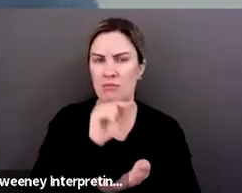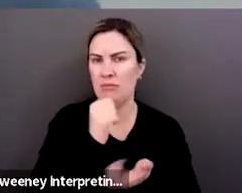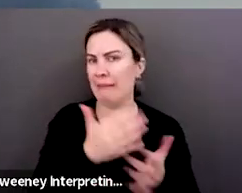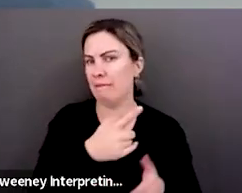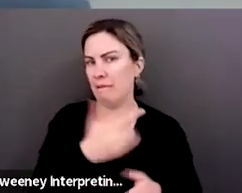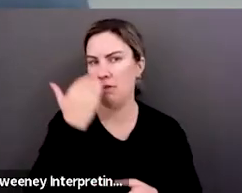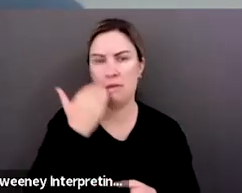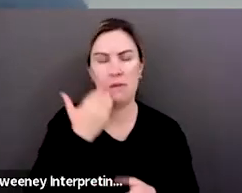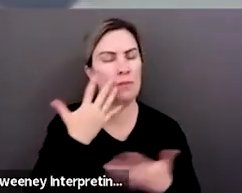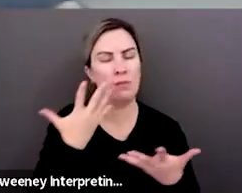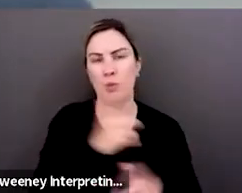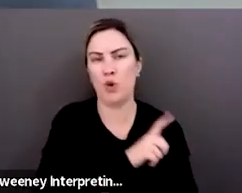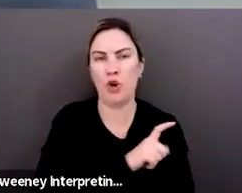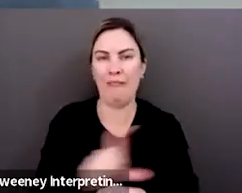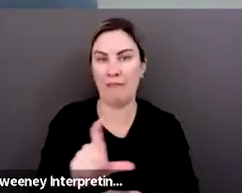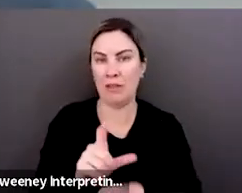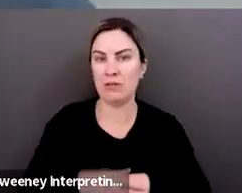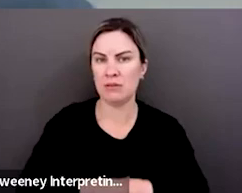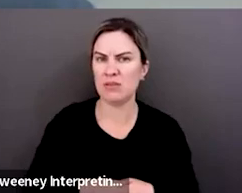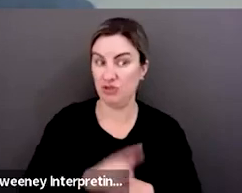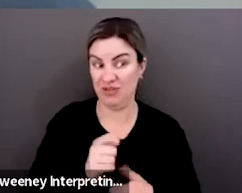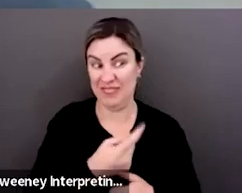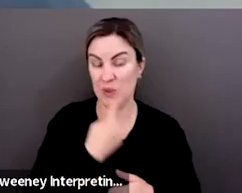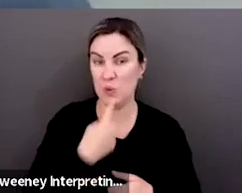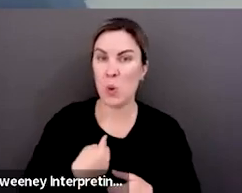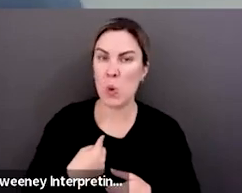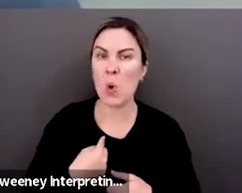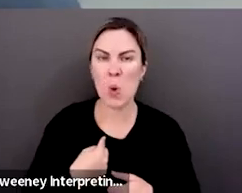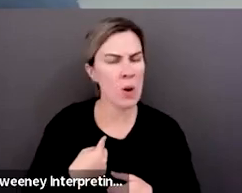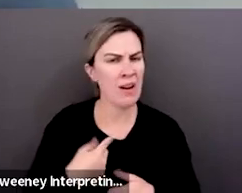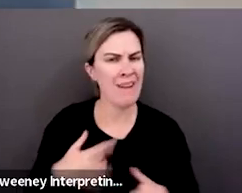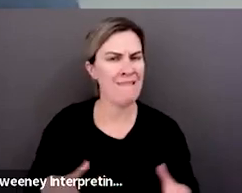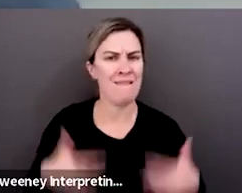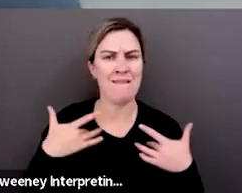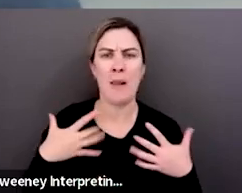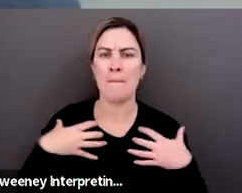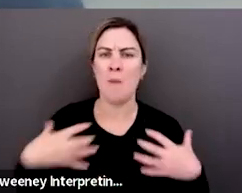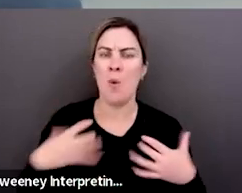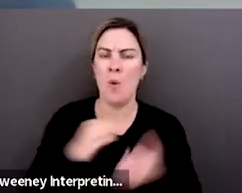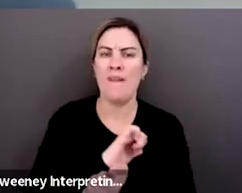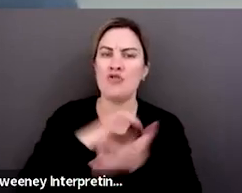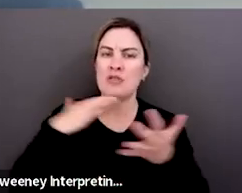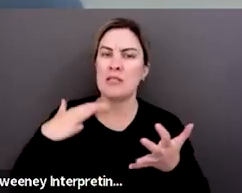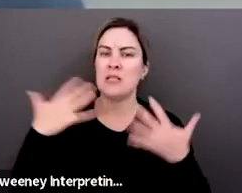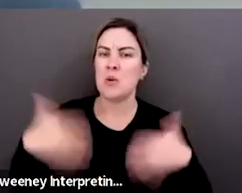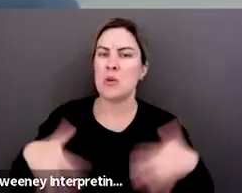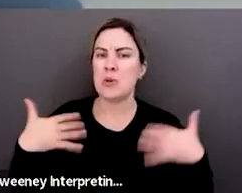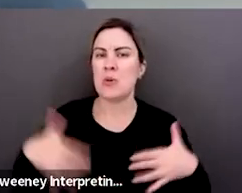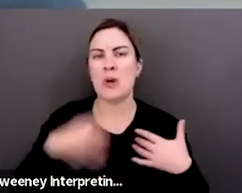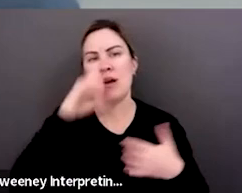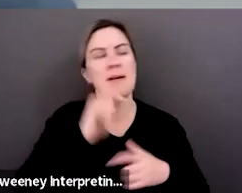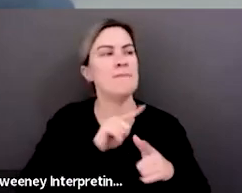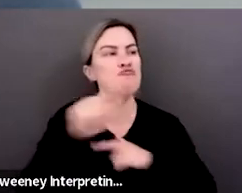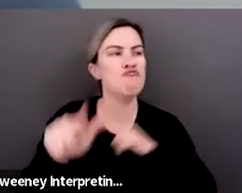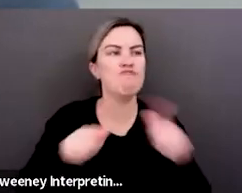confidence. So much so that she's expressed that to us as well, written, saying, I just feel so much freer than I was now, and I can go places because I've got